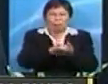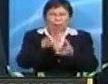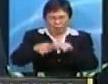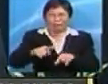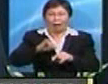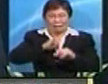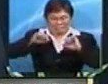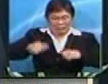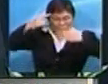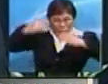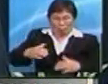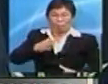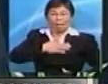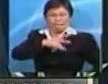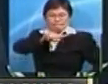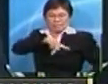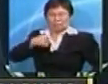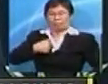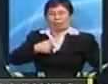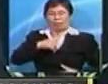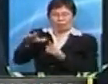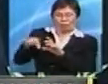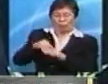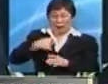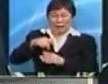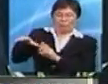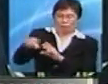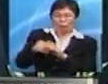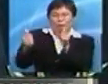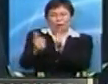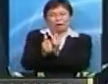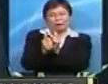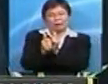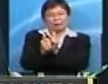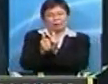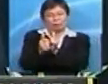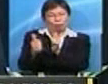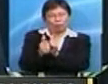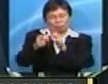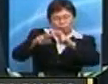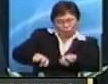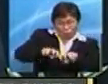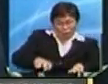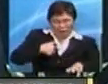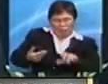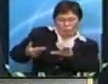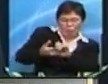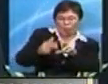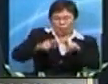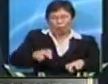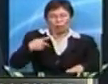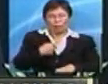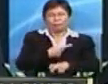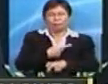can confirm my own personal involvement with the investigations that relate